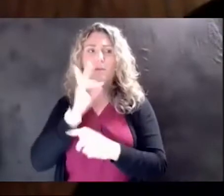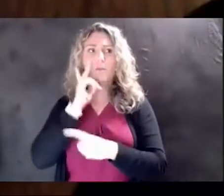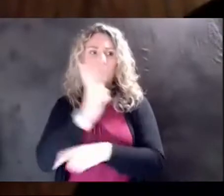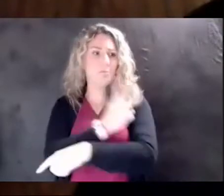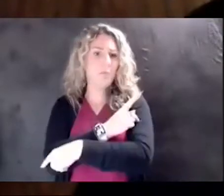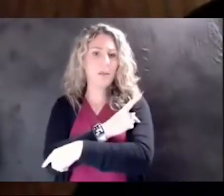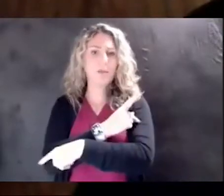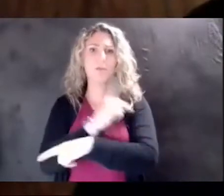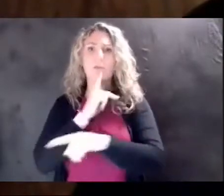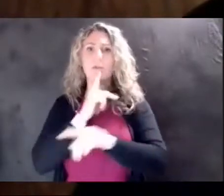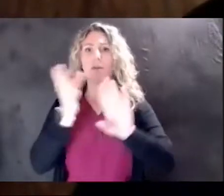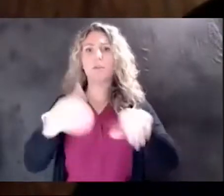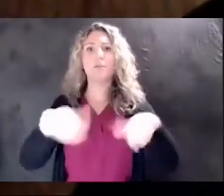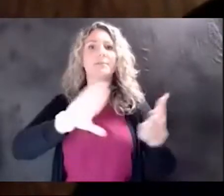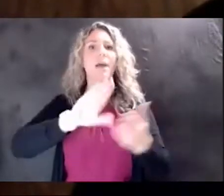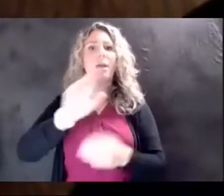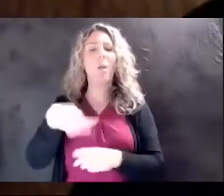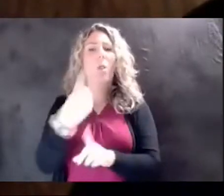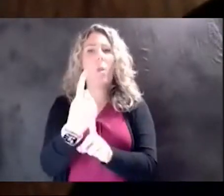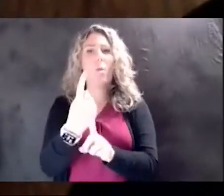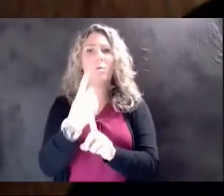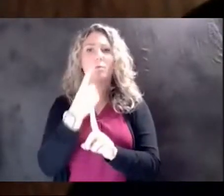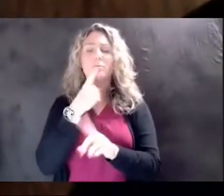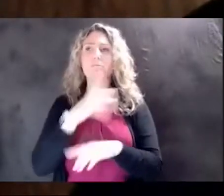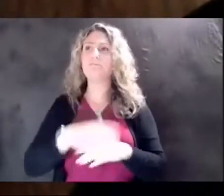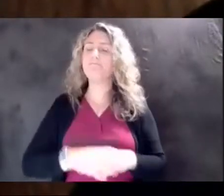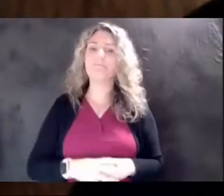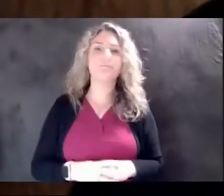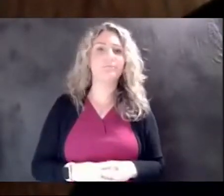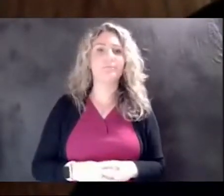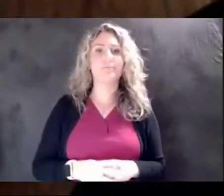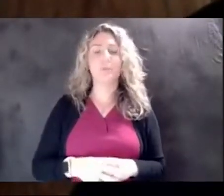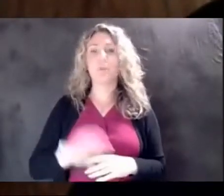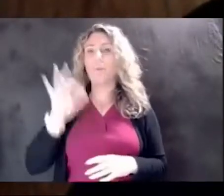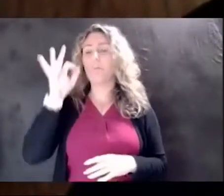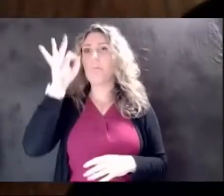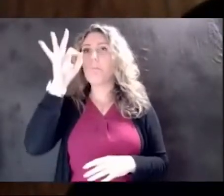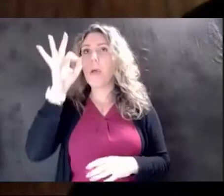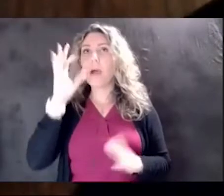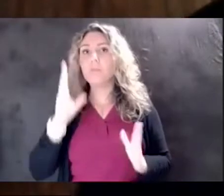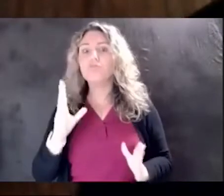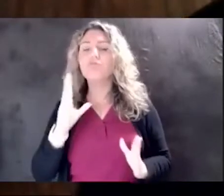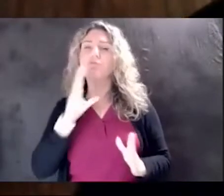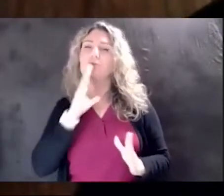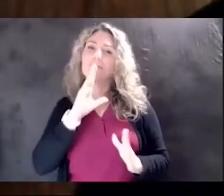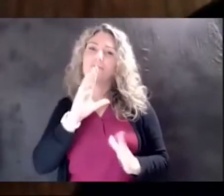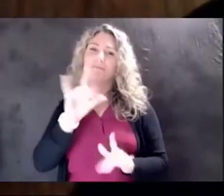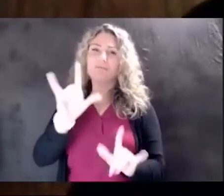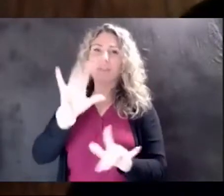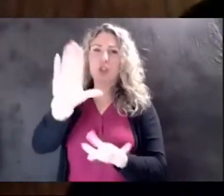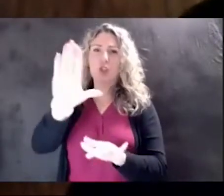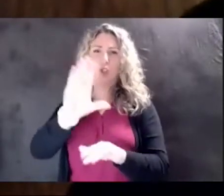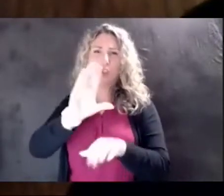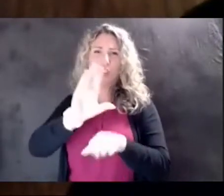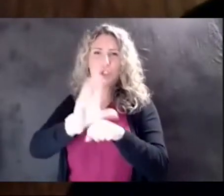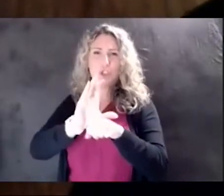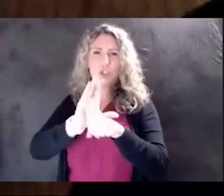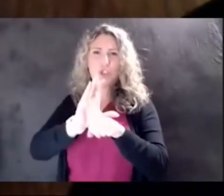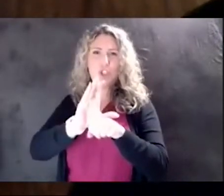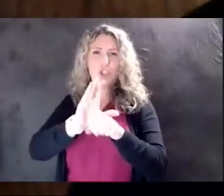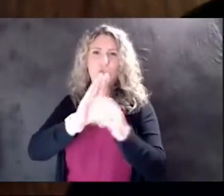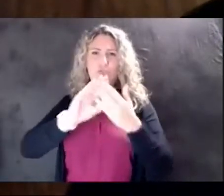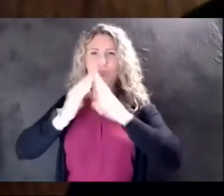died alone, pastors that were loved by their congregation,